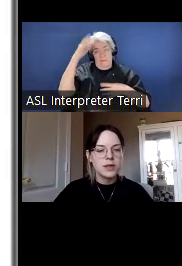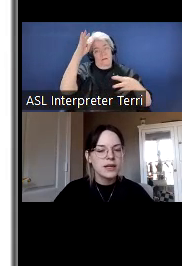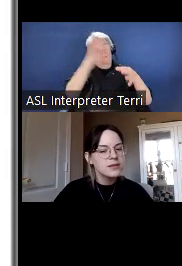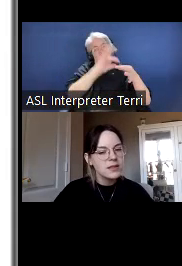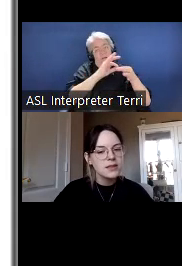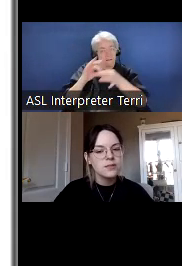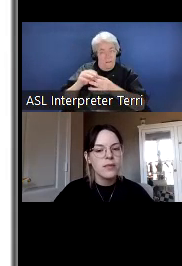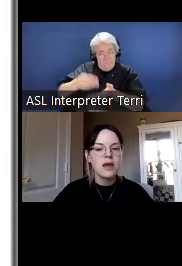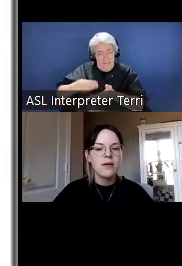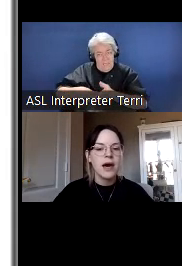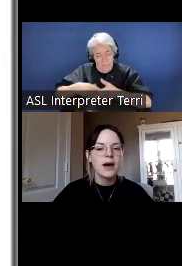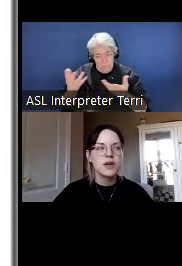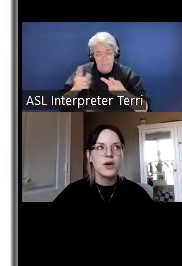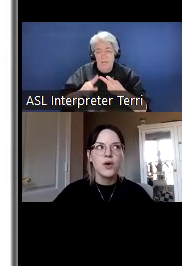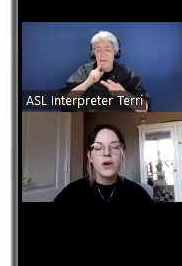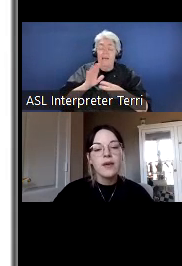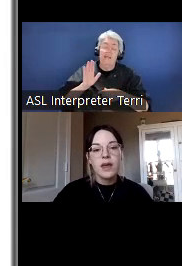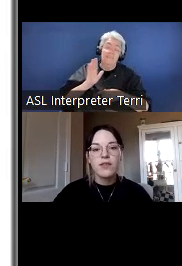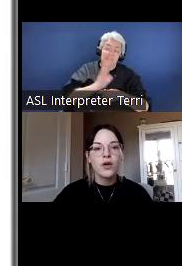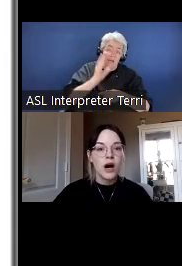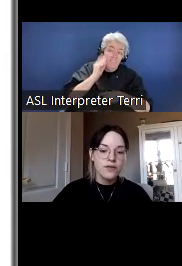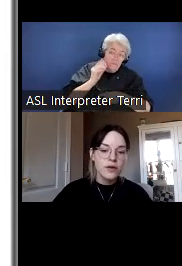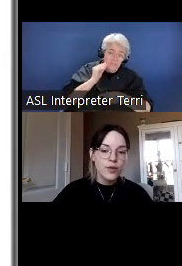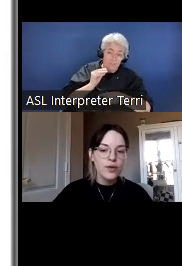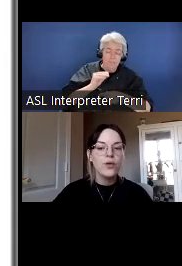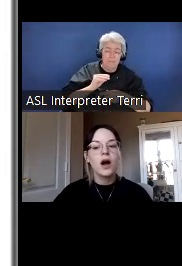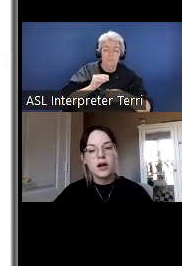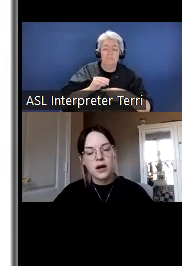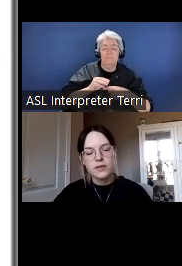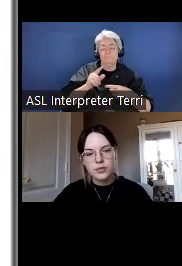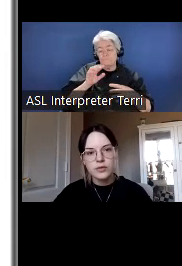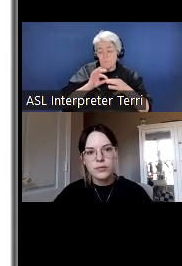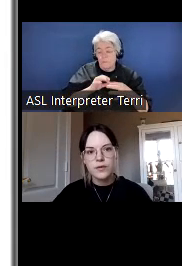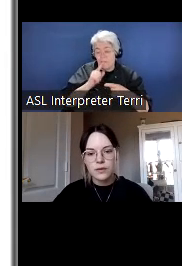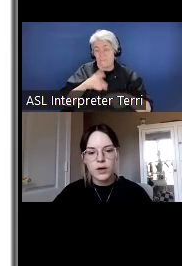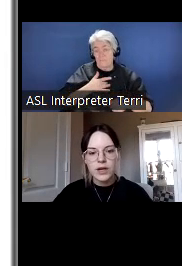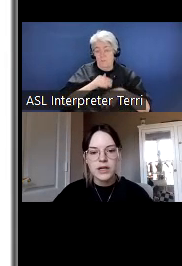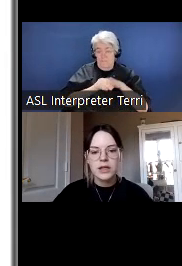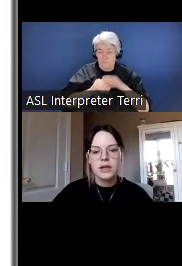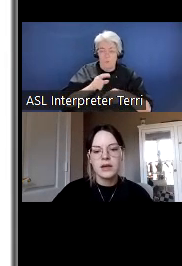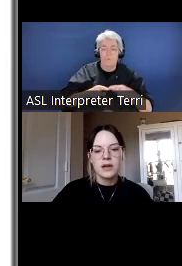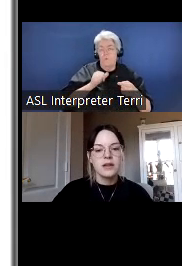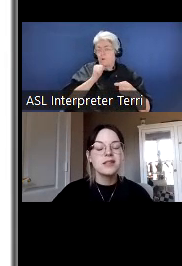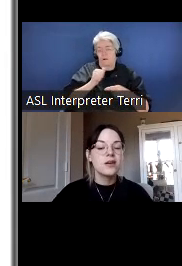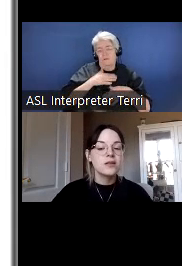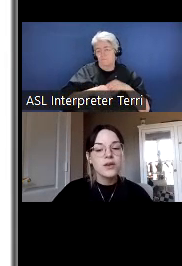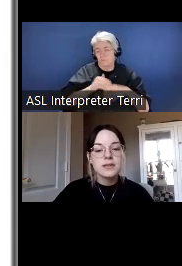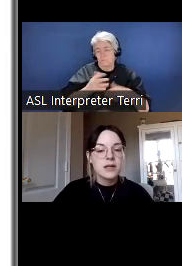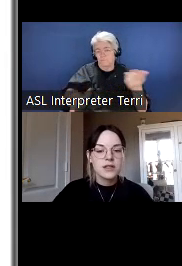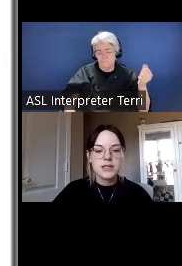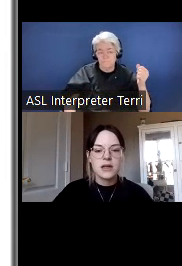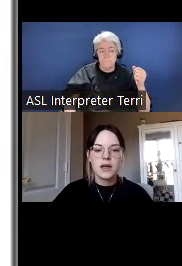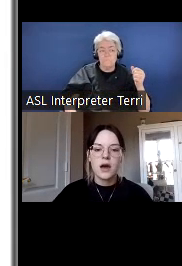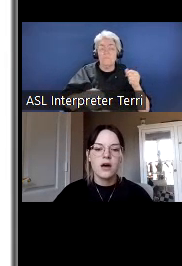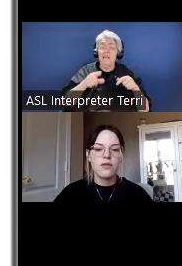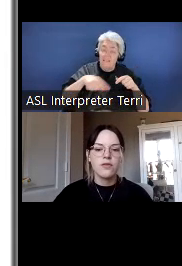those experiences may impact where they may feel comfortable or uncomfortable moving forward. These also give us